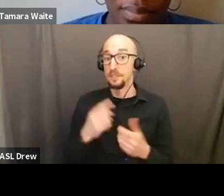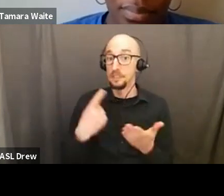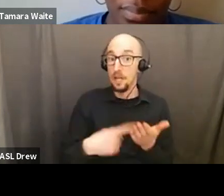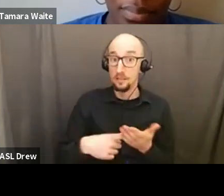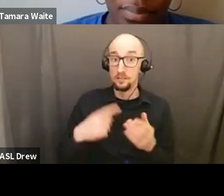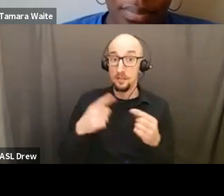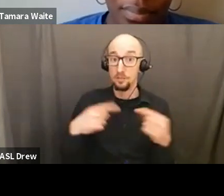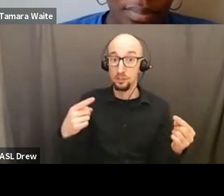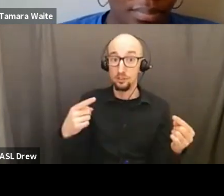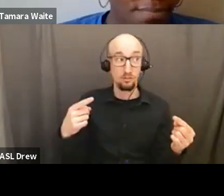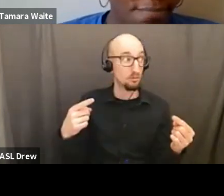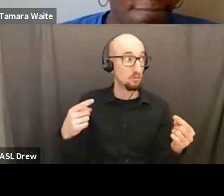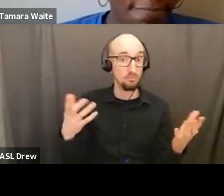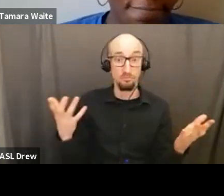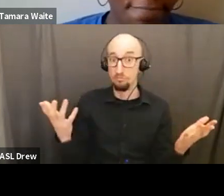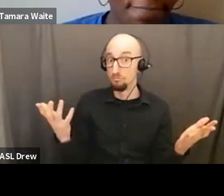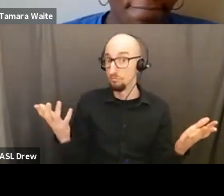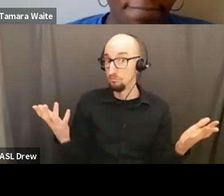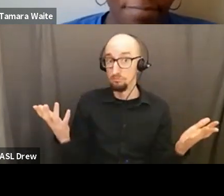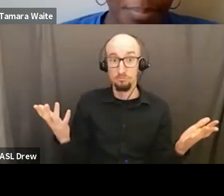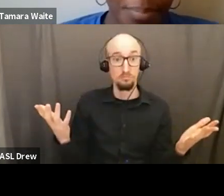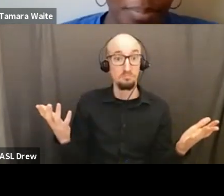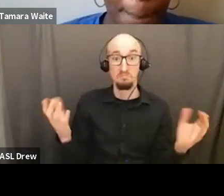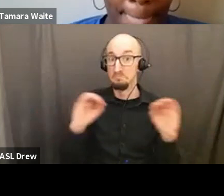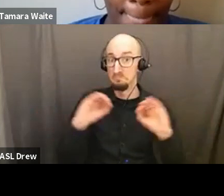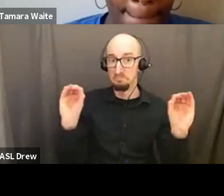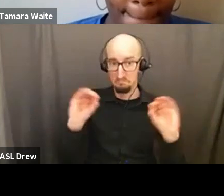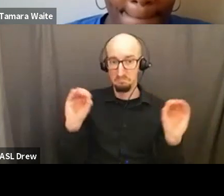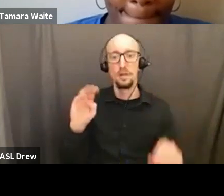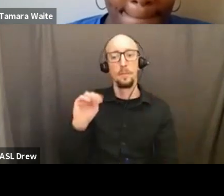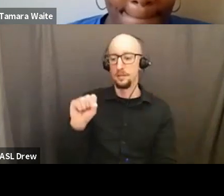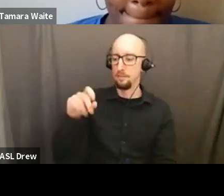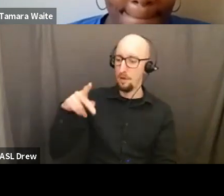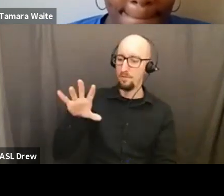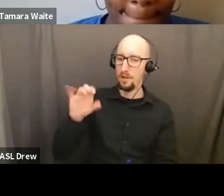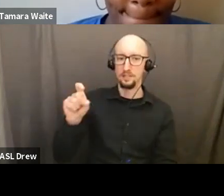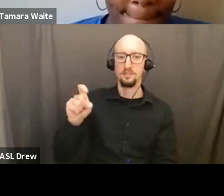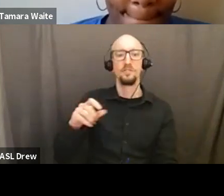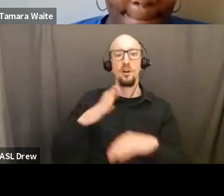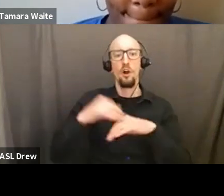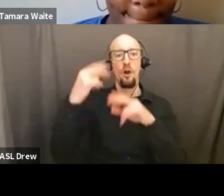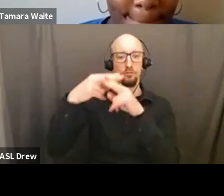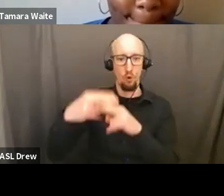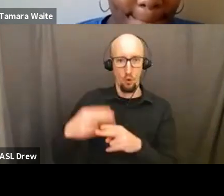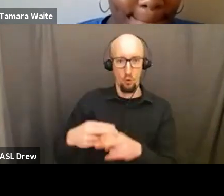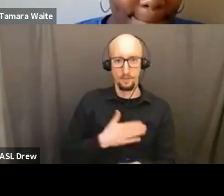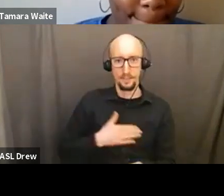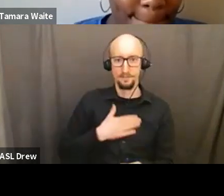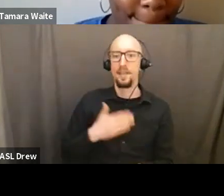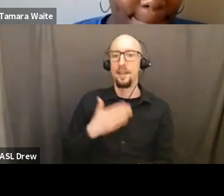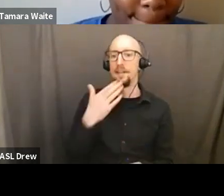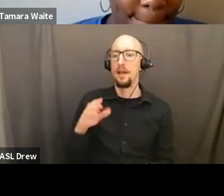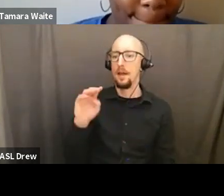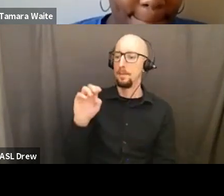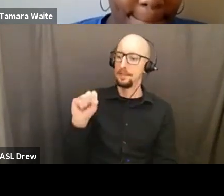to the motion? Hearing none, Ms. Parvex, please call the roll. Thank you very much. Ms.